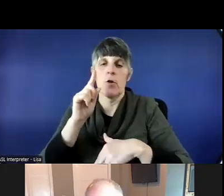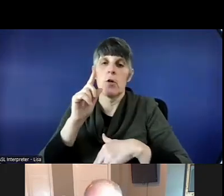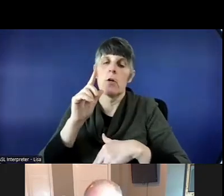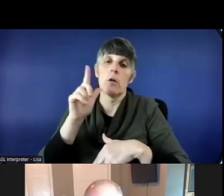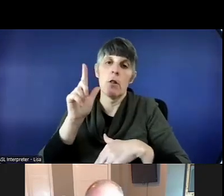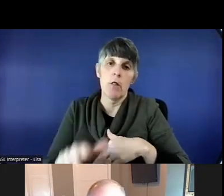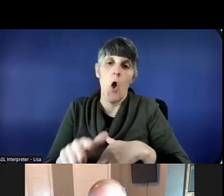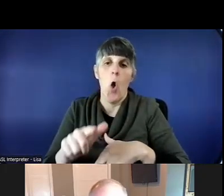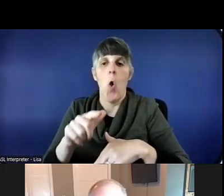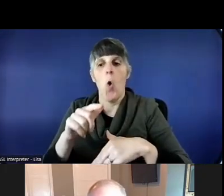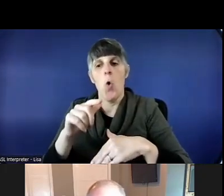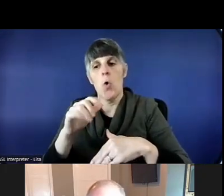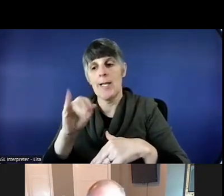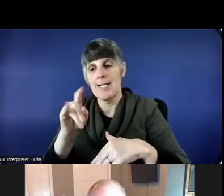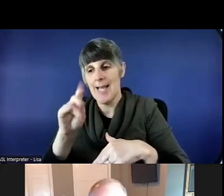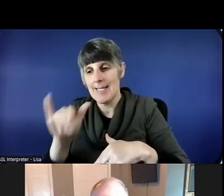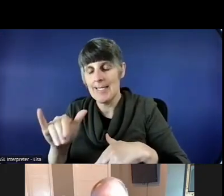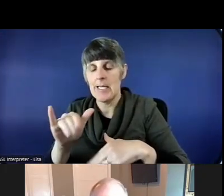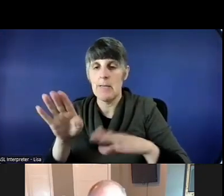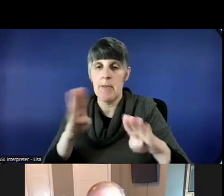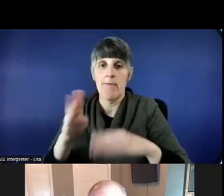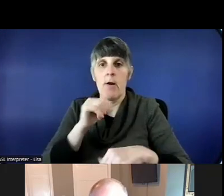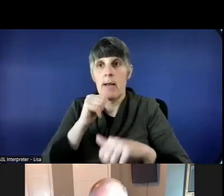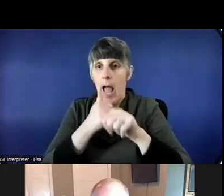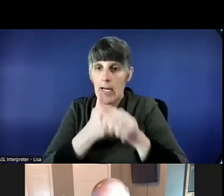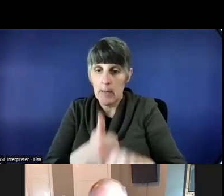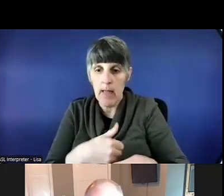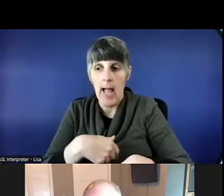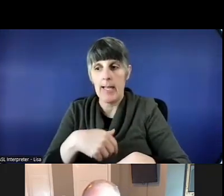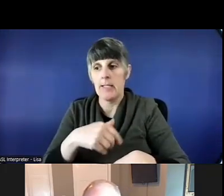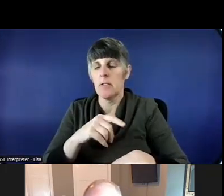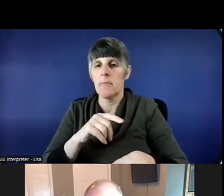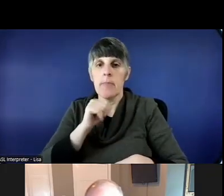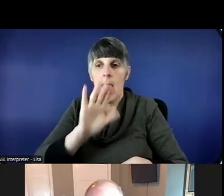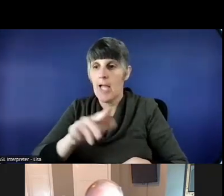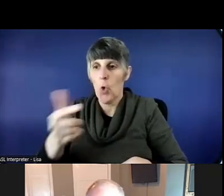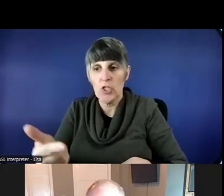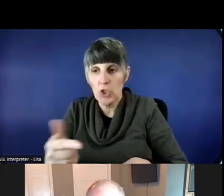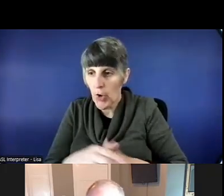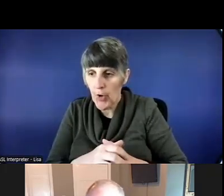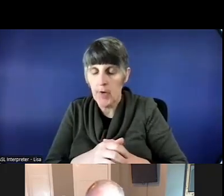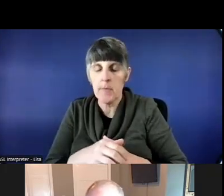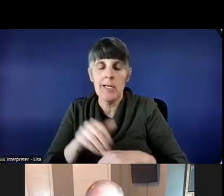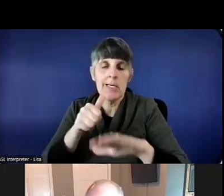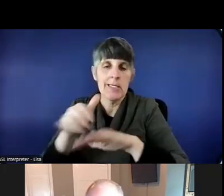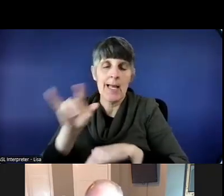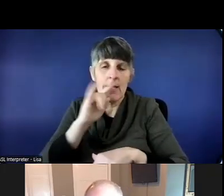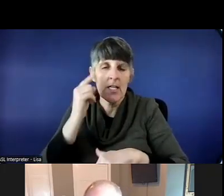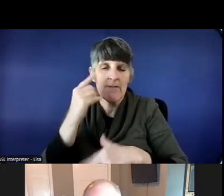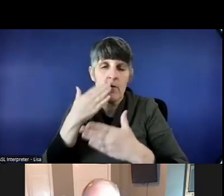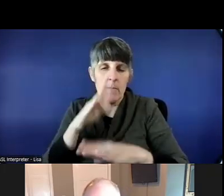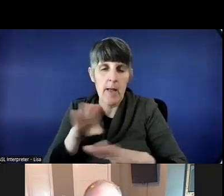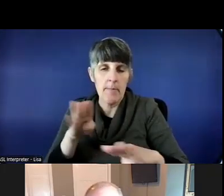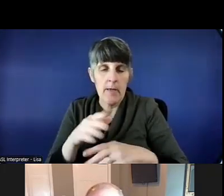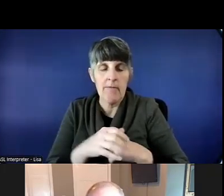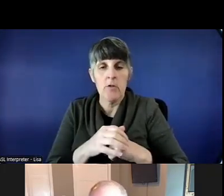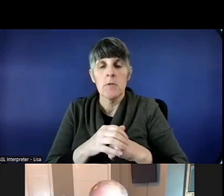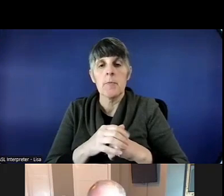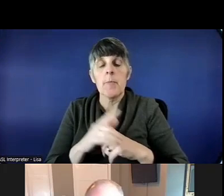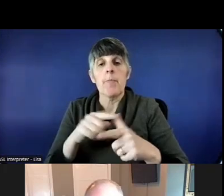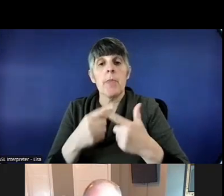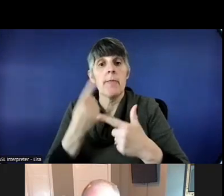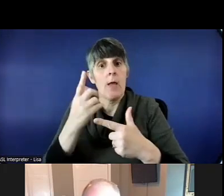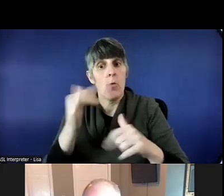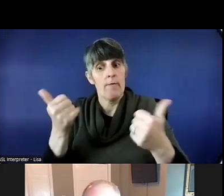as noncompliance, talking out of turn, sending kids there for these behaviors. And then one of the